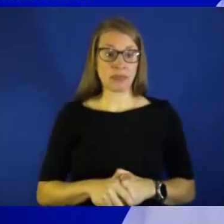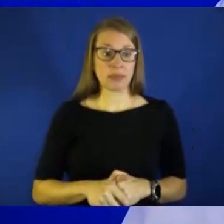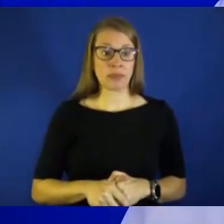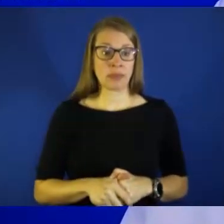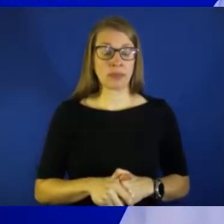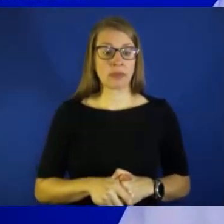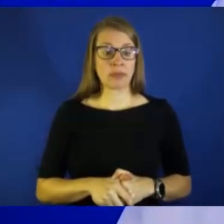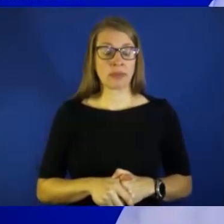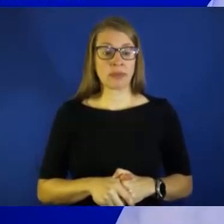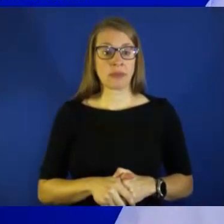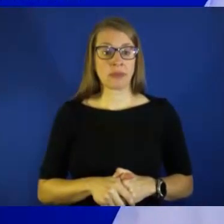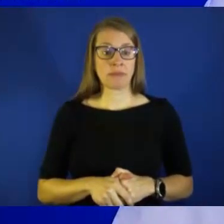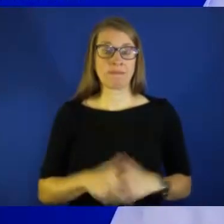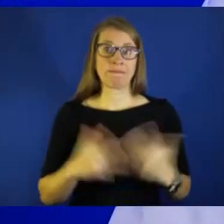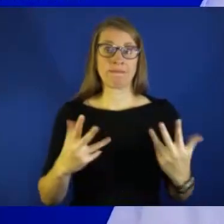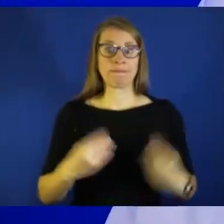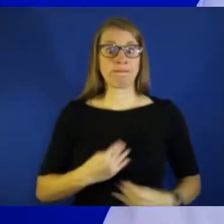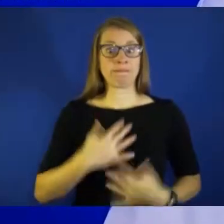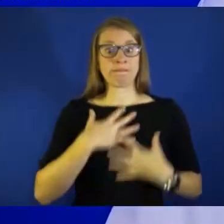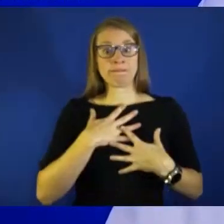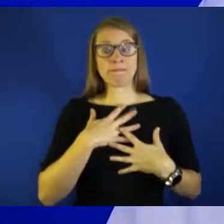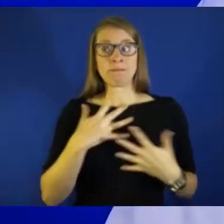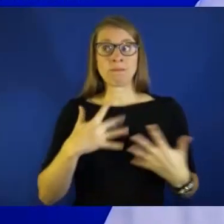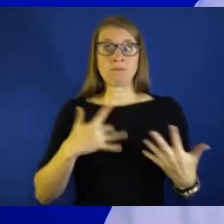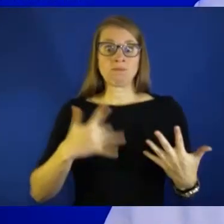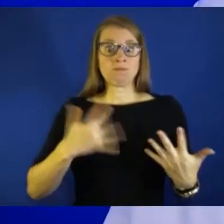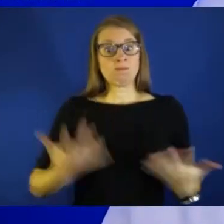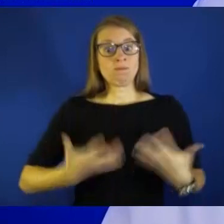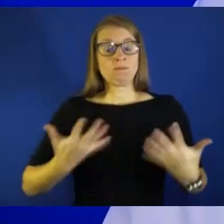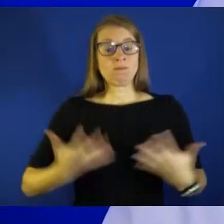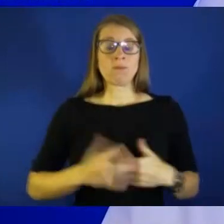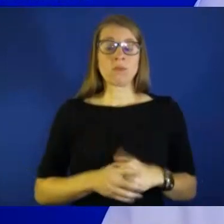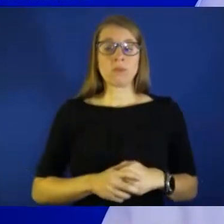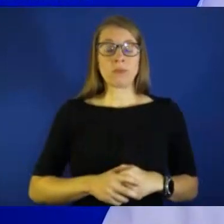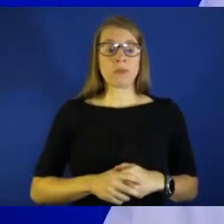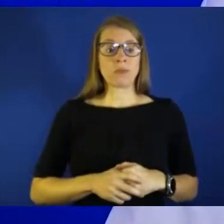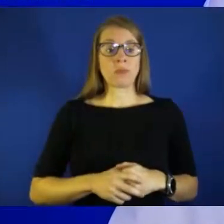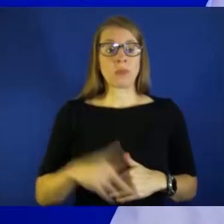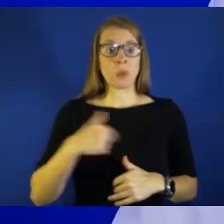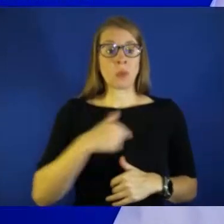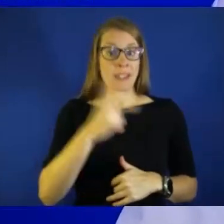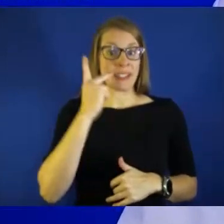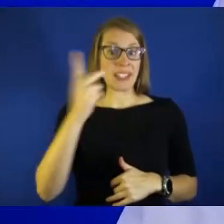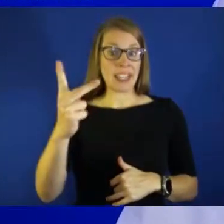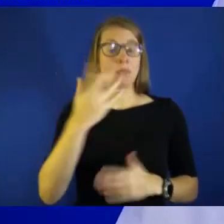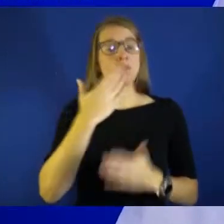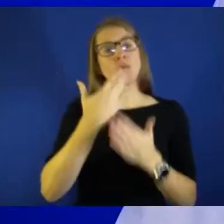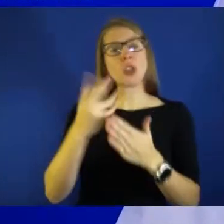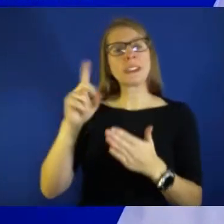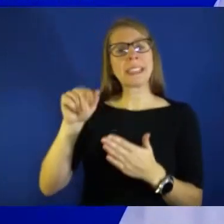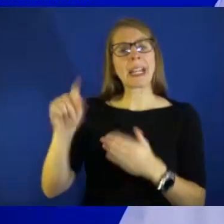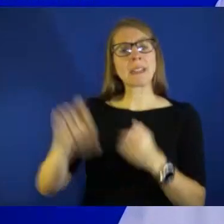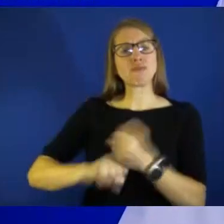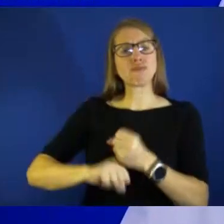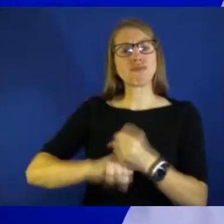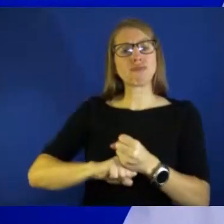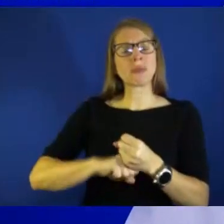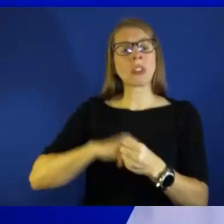Is it encouraging? I mean, again, I think what we have seen, and there's good data to support this, that even months out